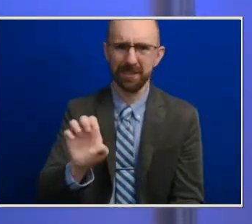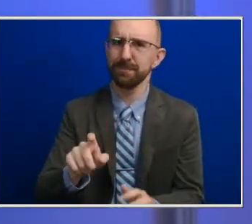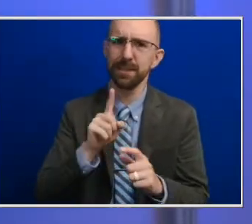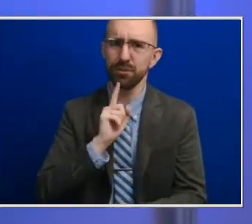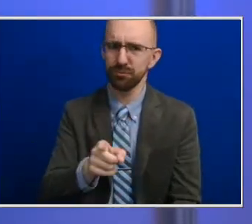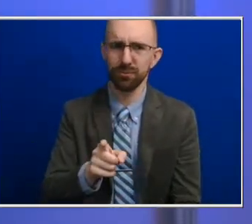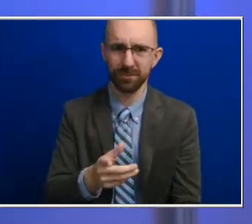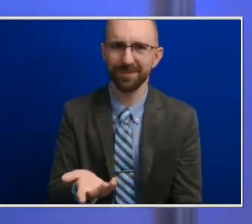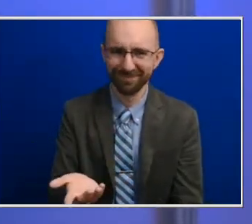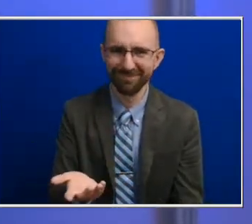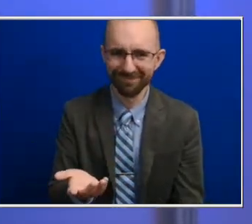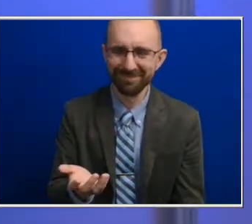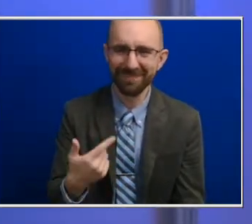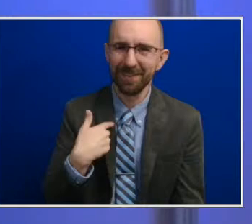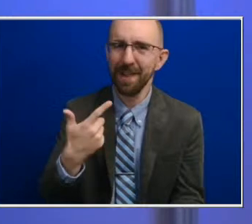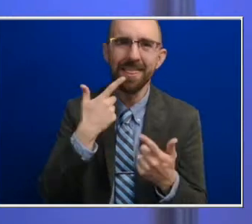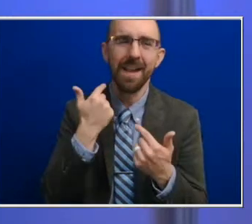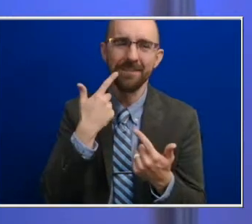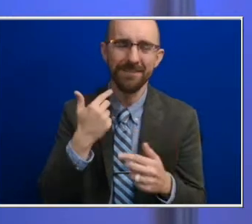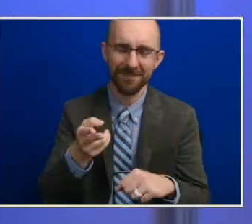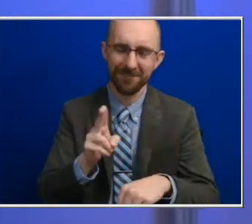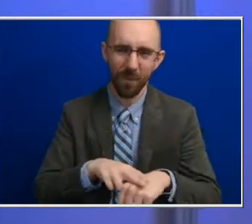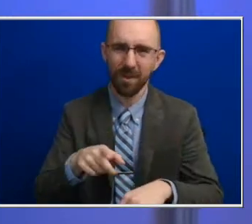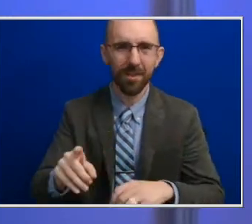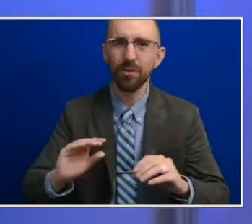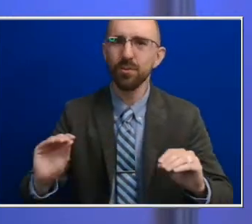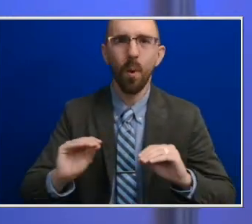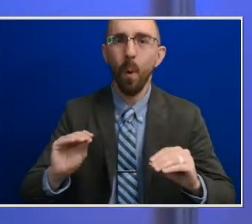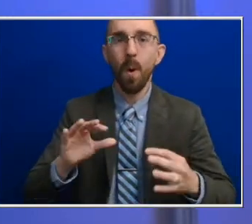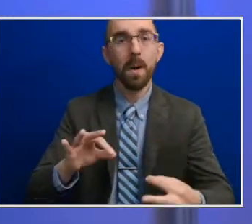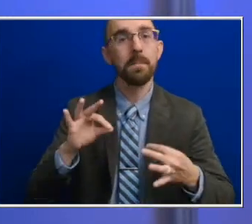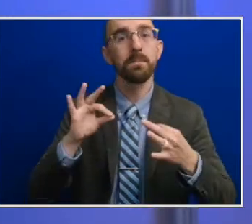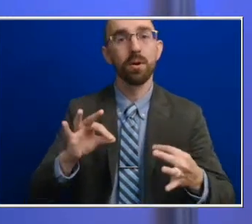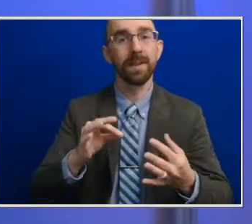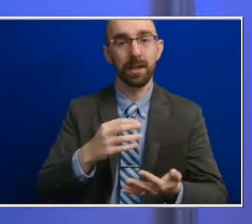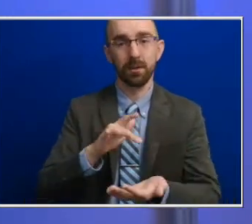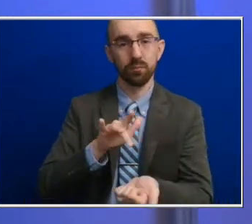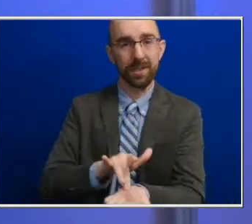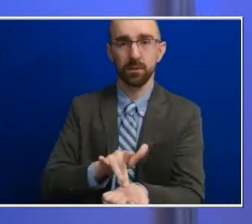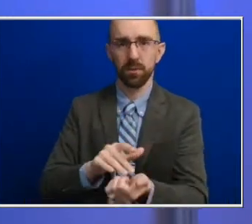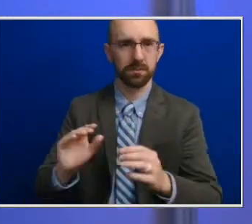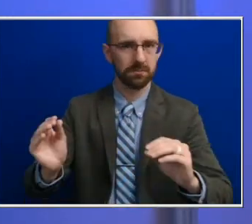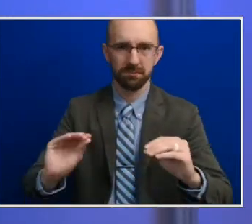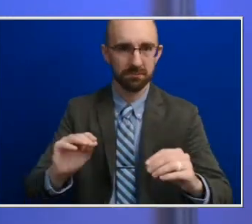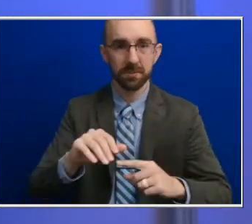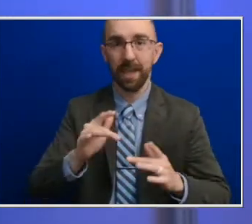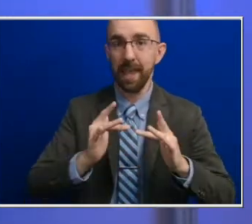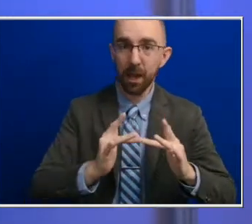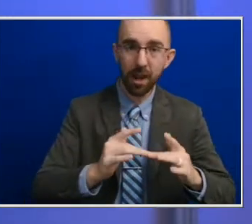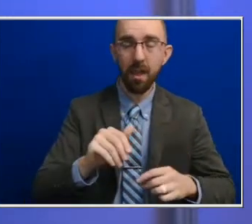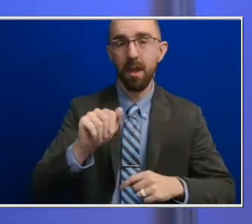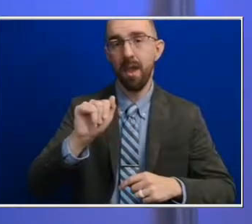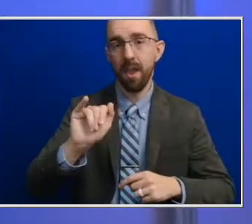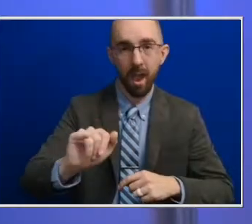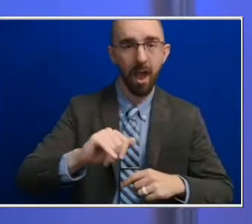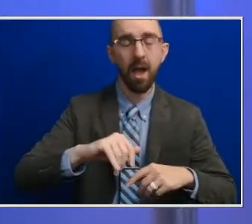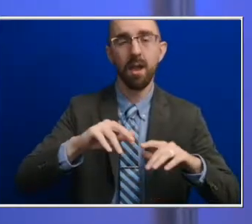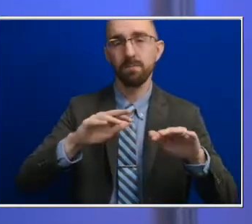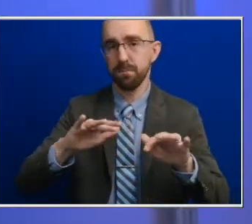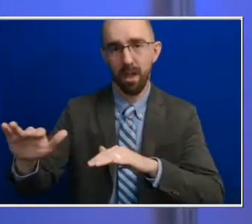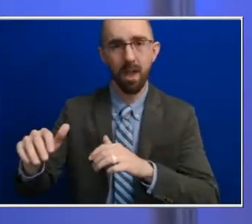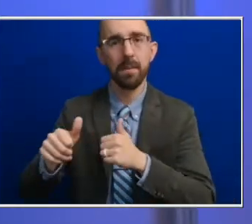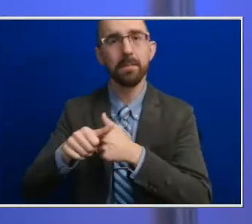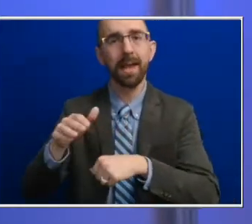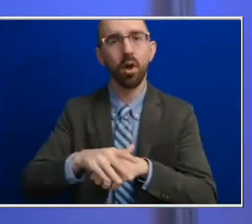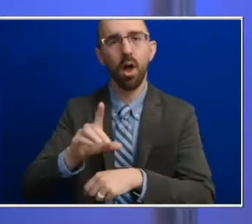a really good laugh about it. There's no perfect source. So the internet, AI, it is all based on where that data is collected. And